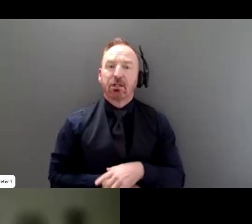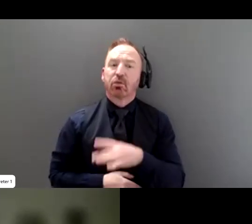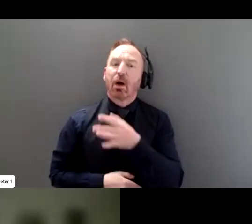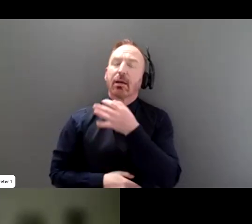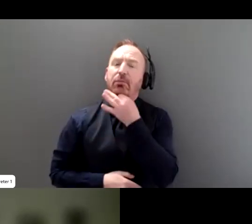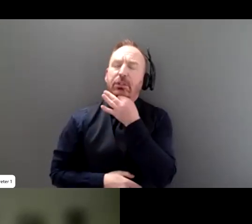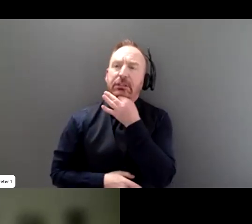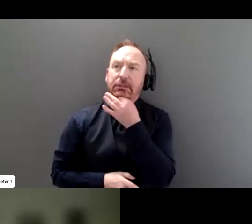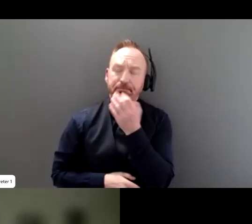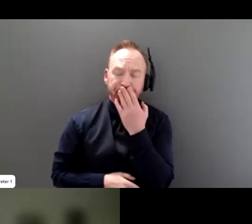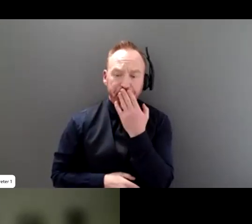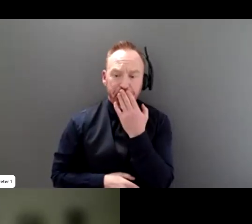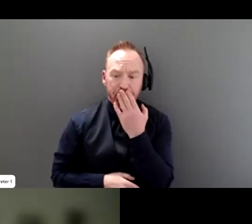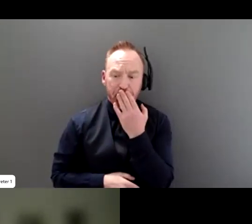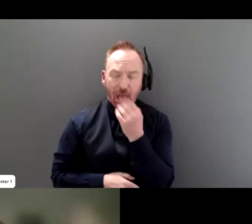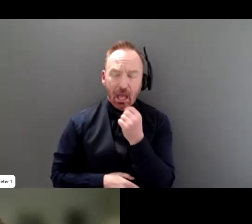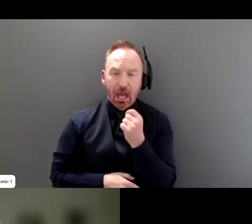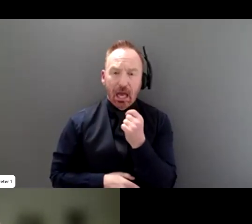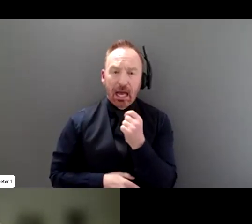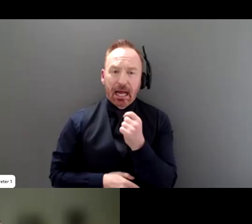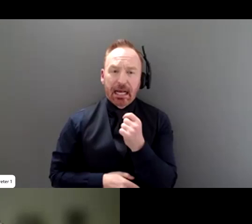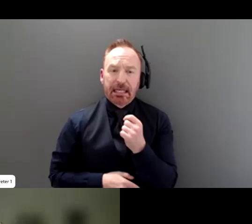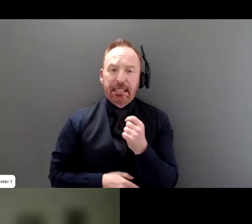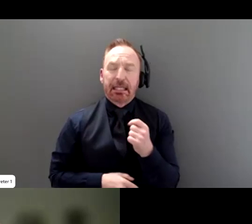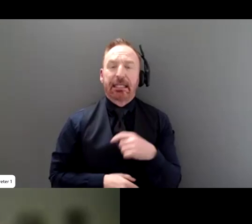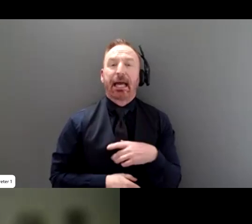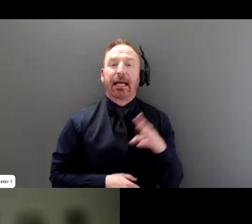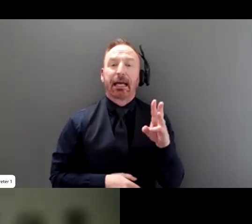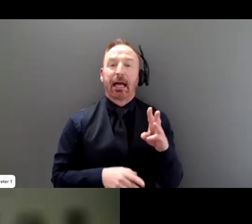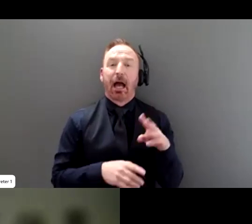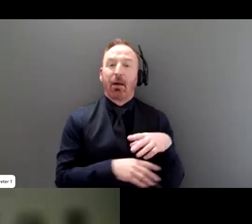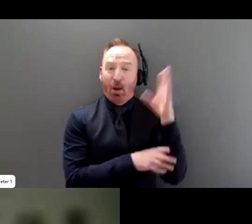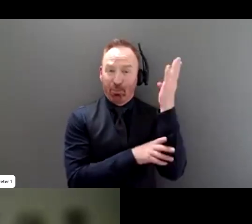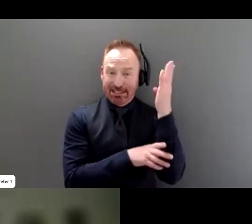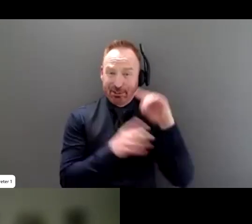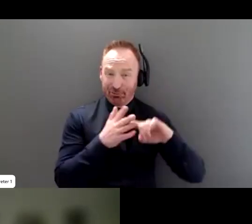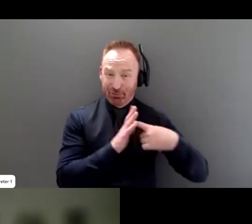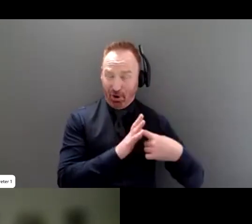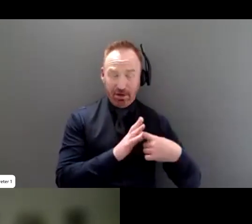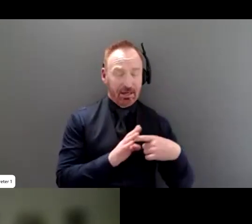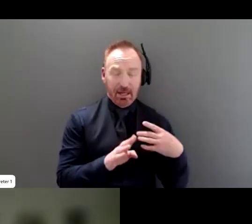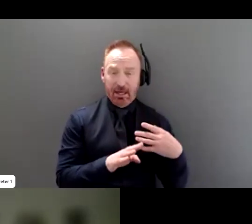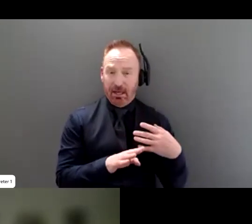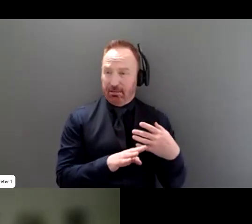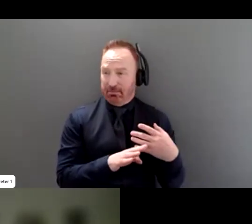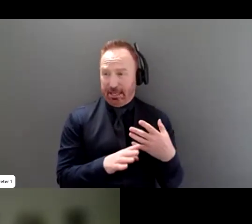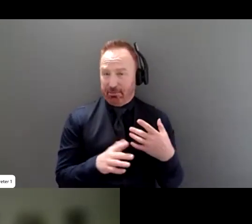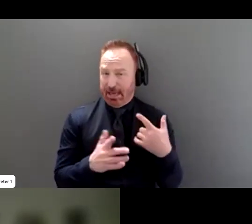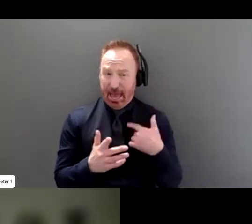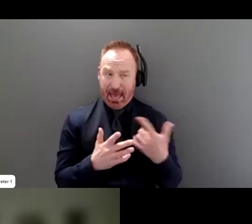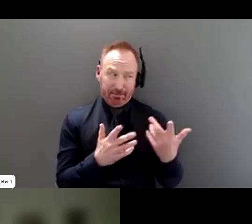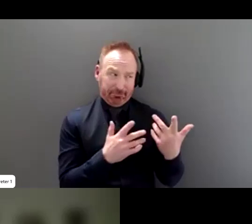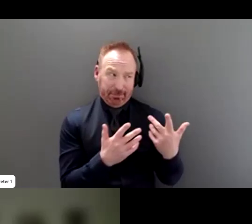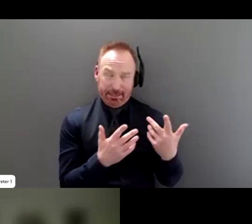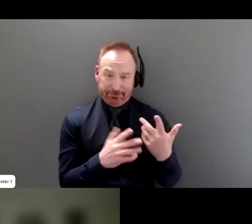few early questions from before the webinar even opened from participants. Are you okay if we maybe tackle a couple